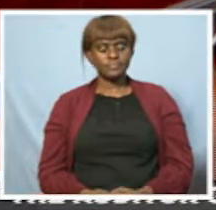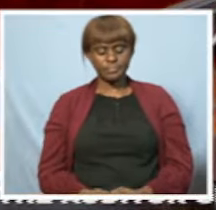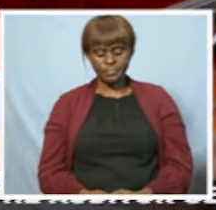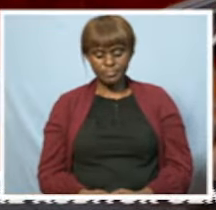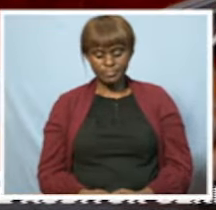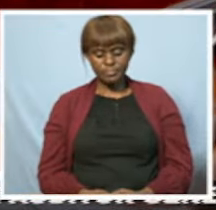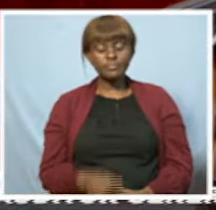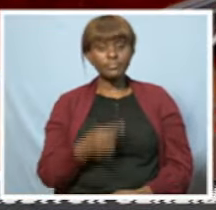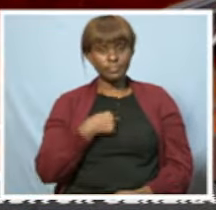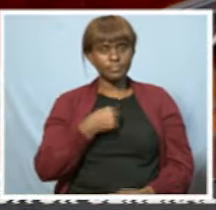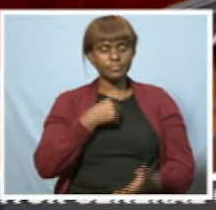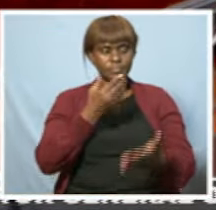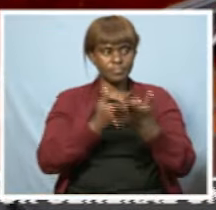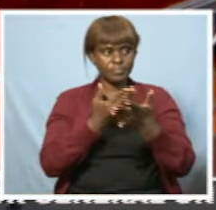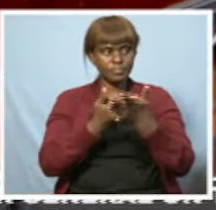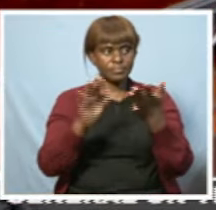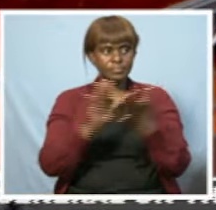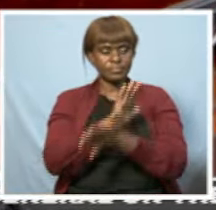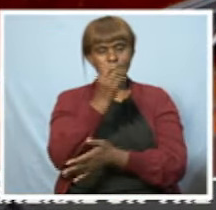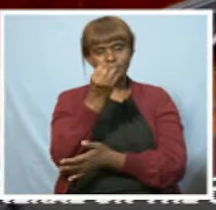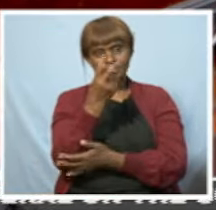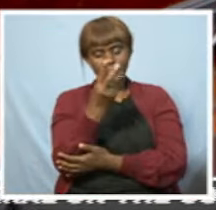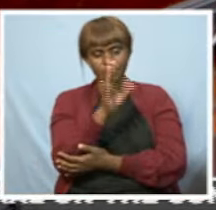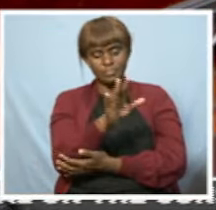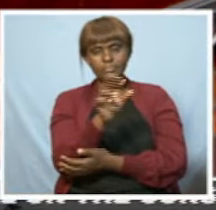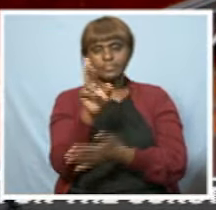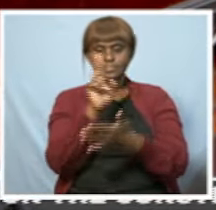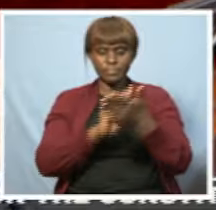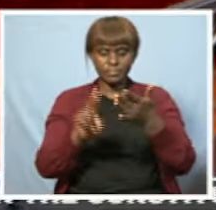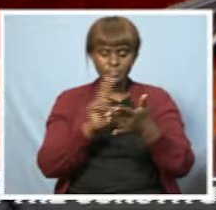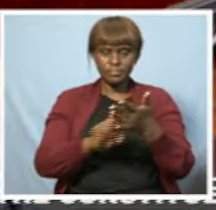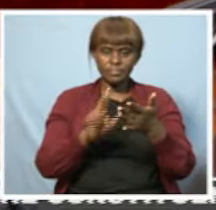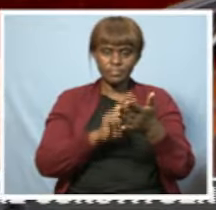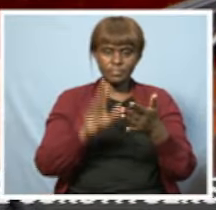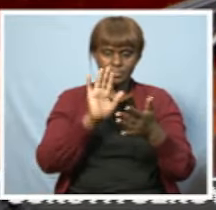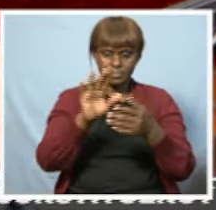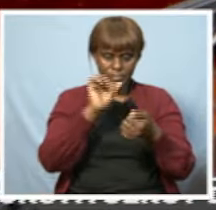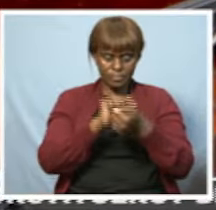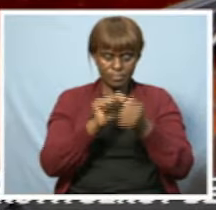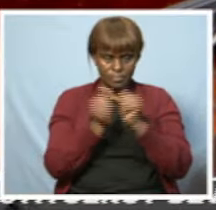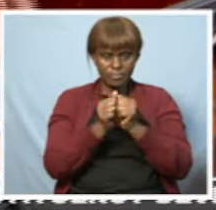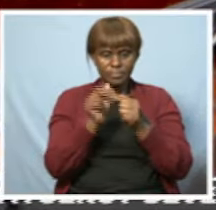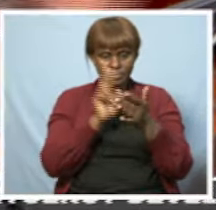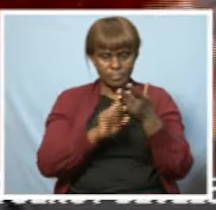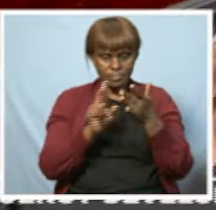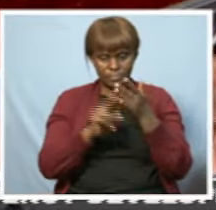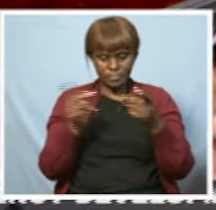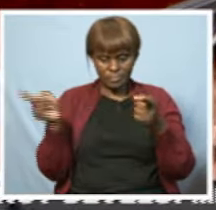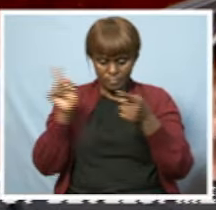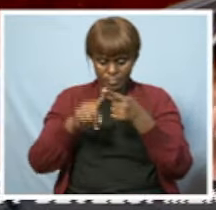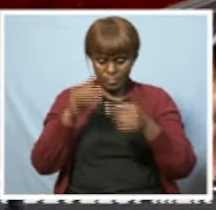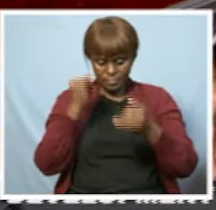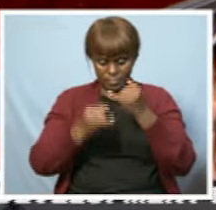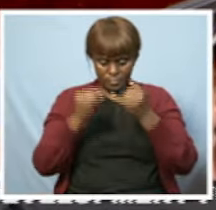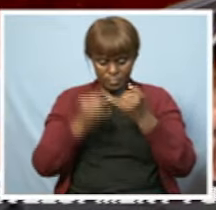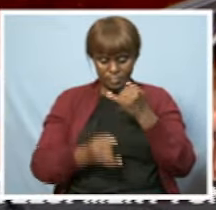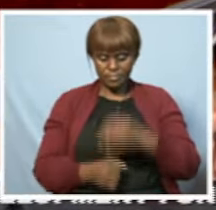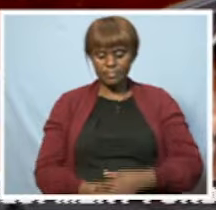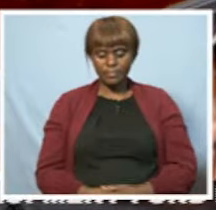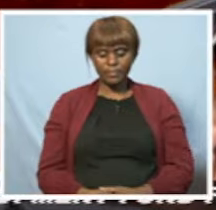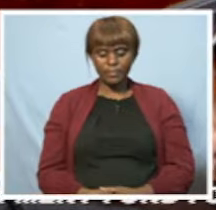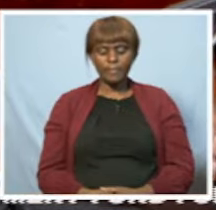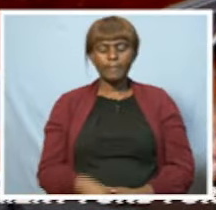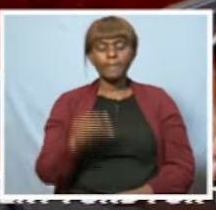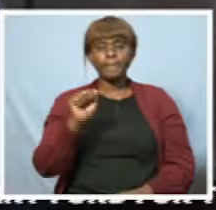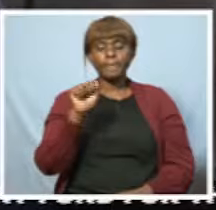Yes, I'm there. You're at page 12. Yes. Read the cause of query to the end.